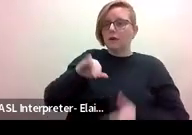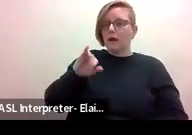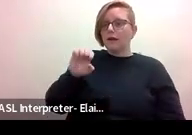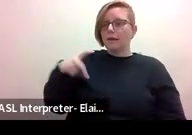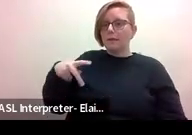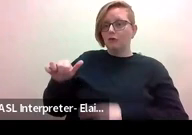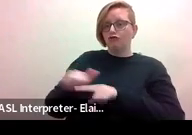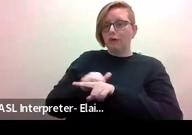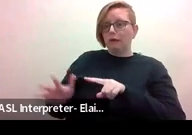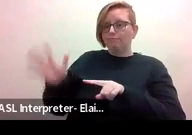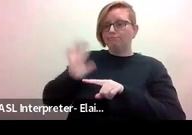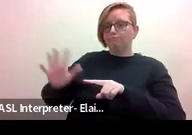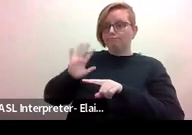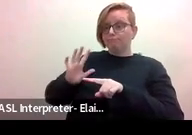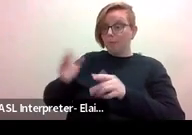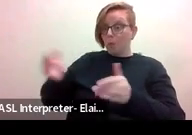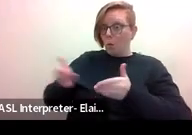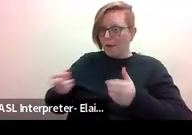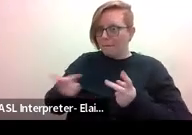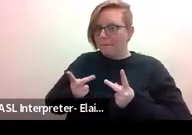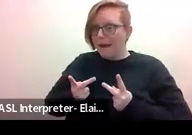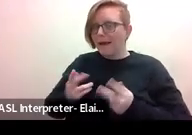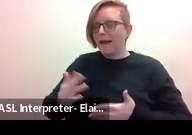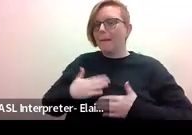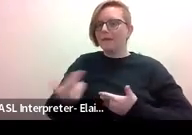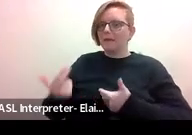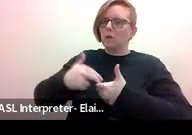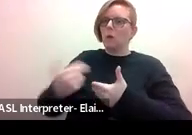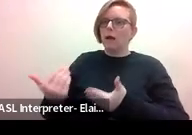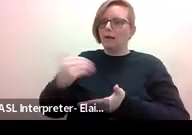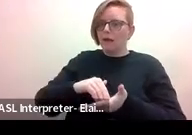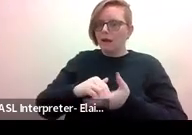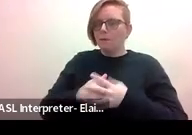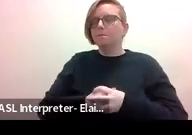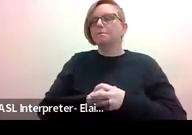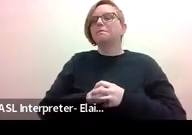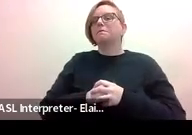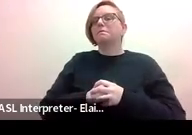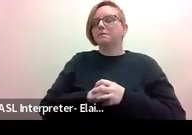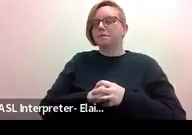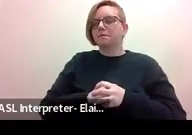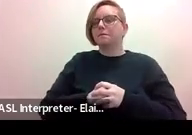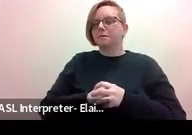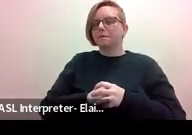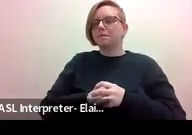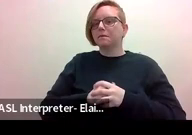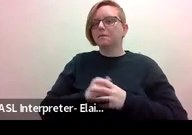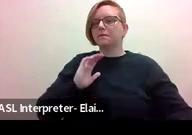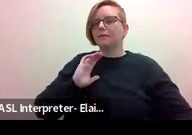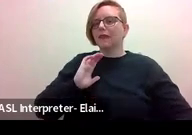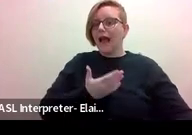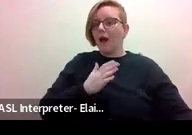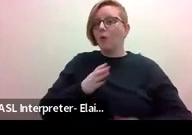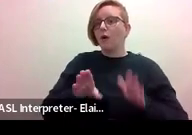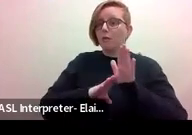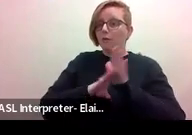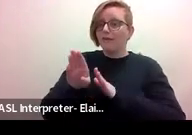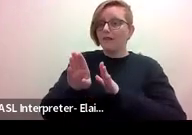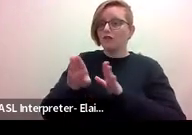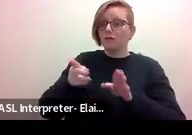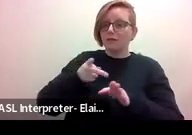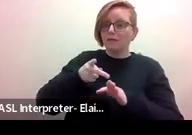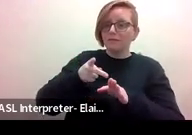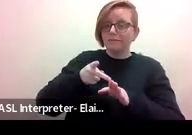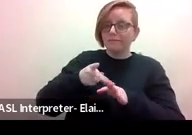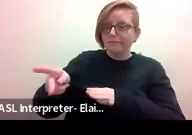to have you. We are really trying to update our PD opportunities all the time. We